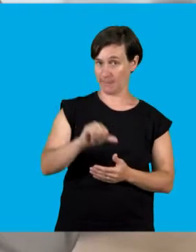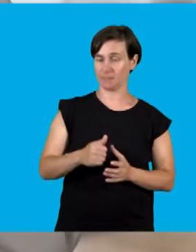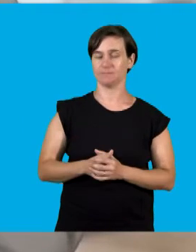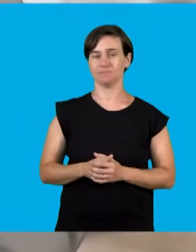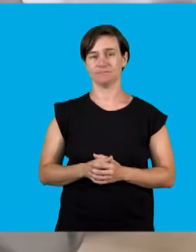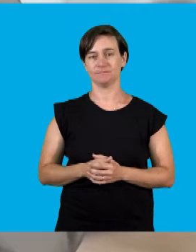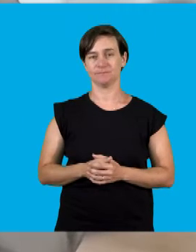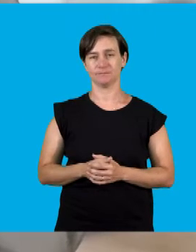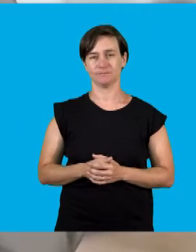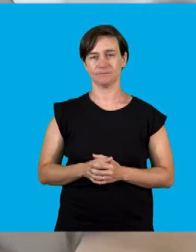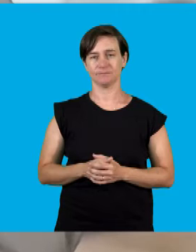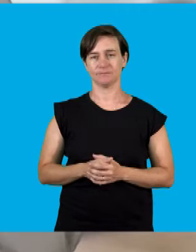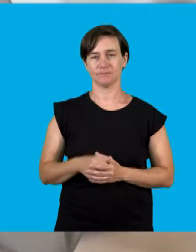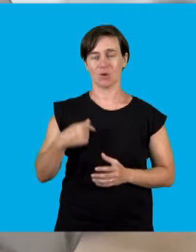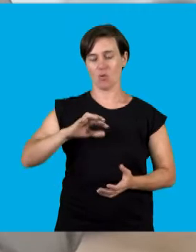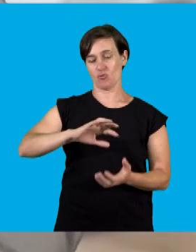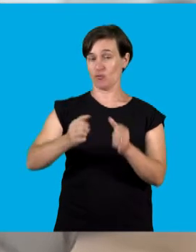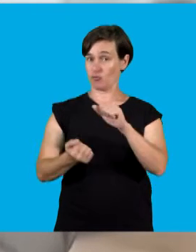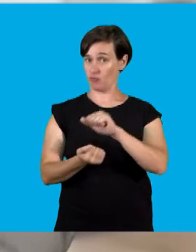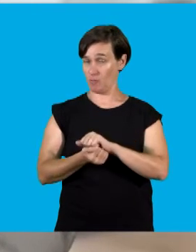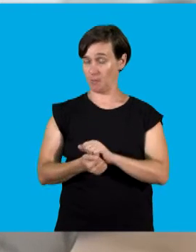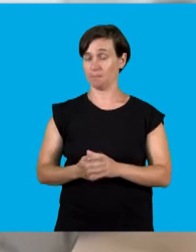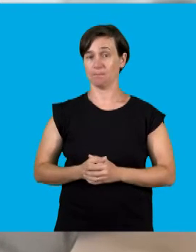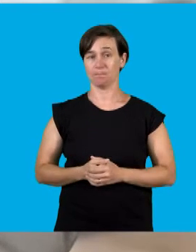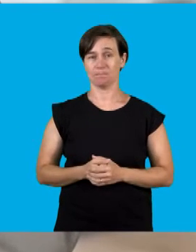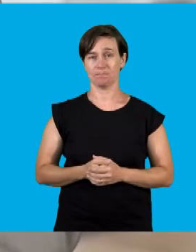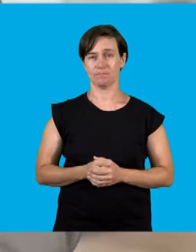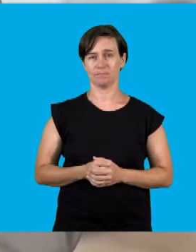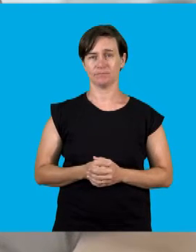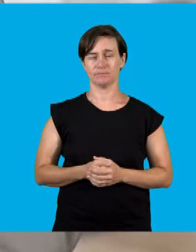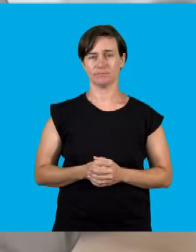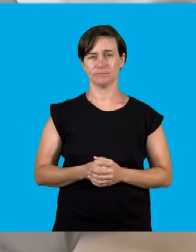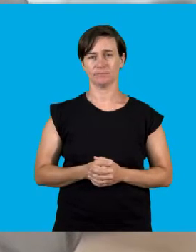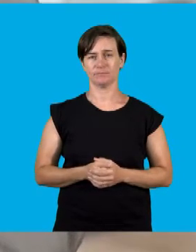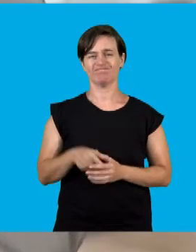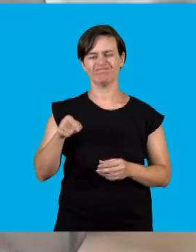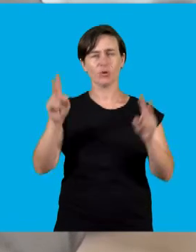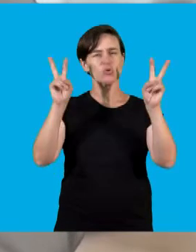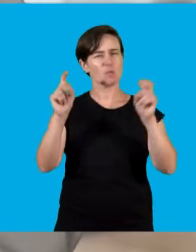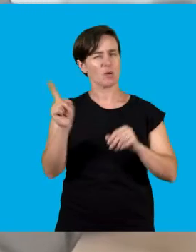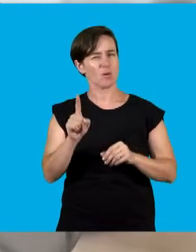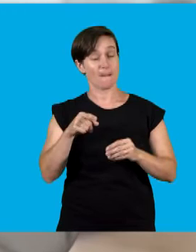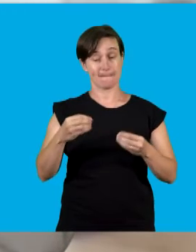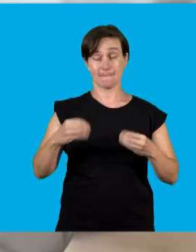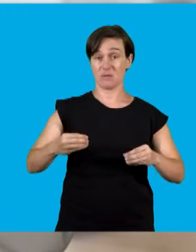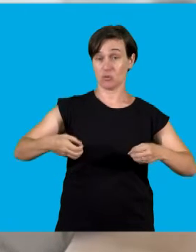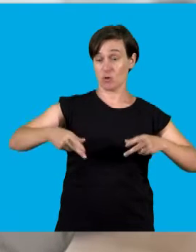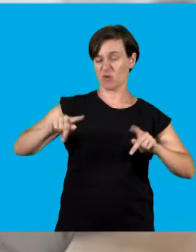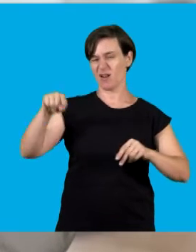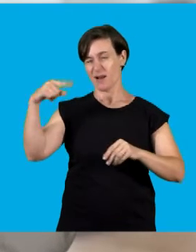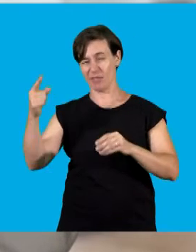Welcome back from an ad break. We are wrapping up our lesson. Our lesson or topic was